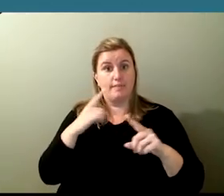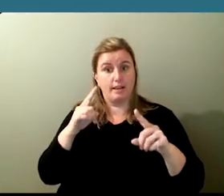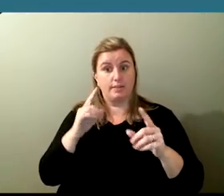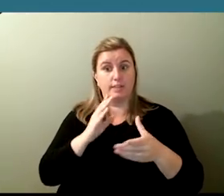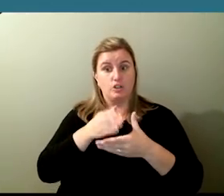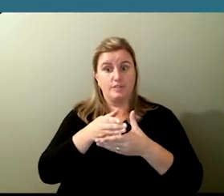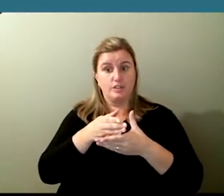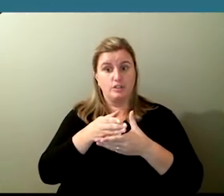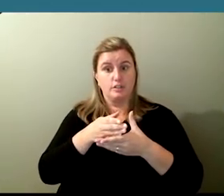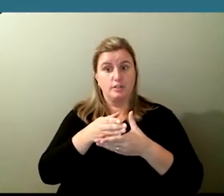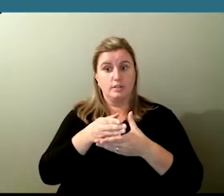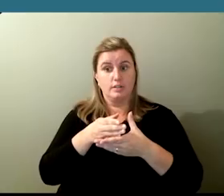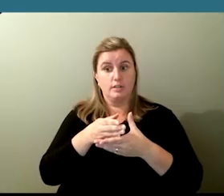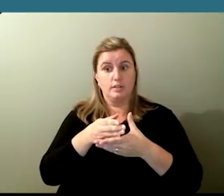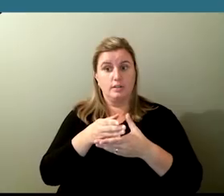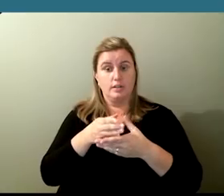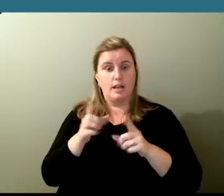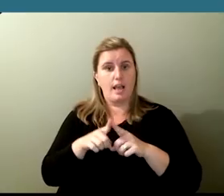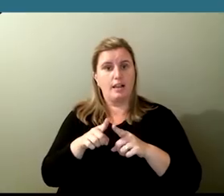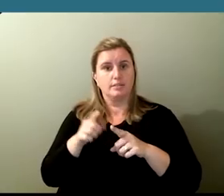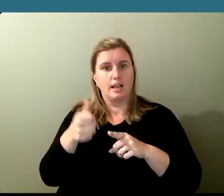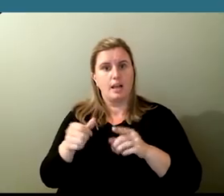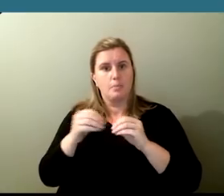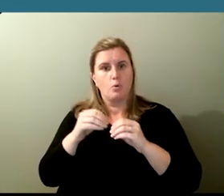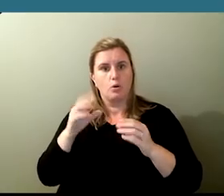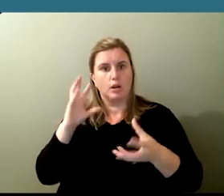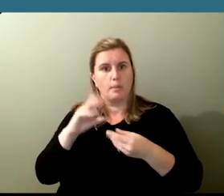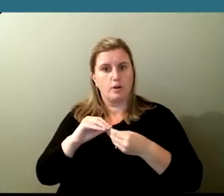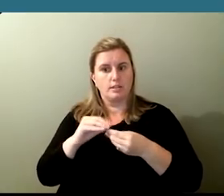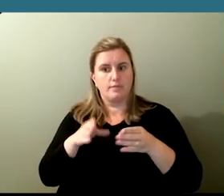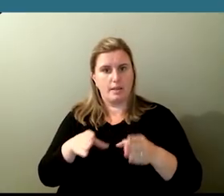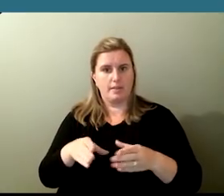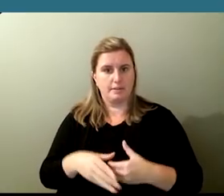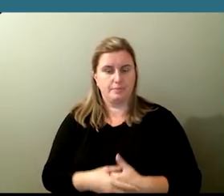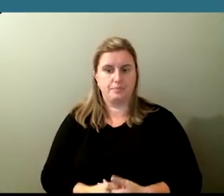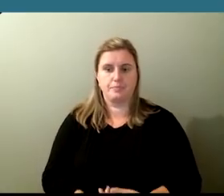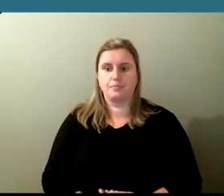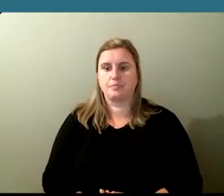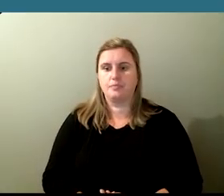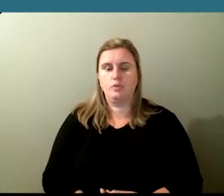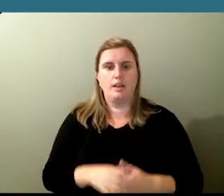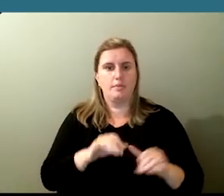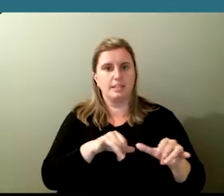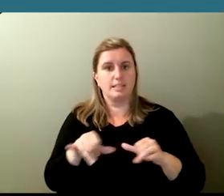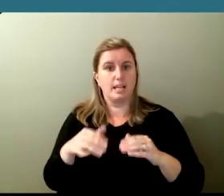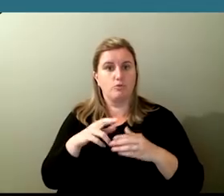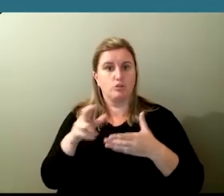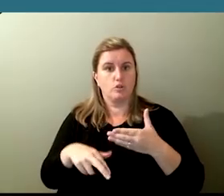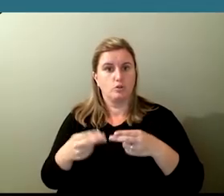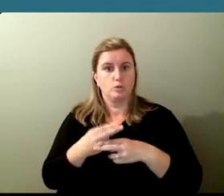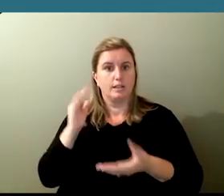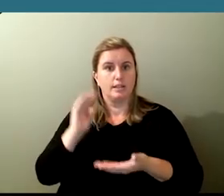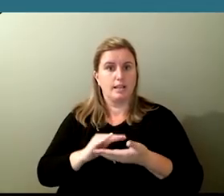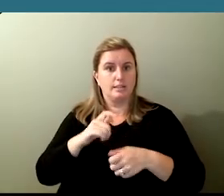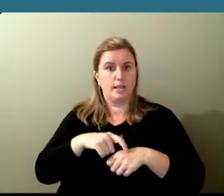intervention as any other more comprehensive method. So we got the same results, basically, using less time to